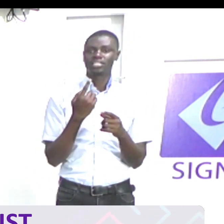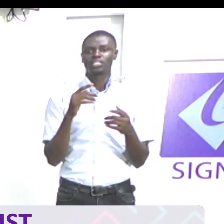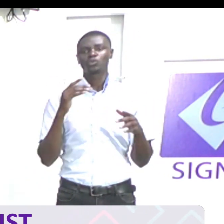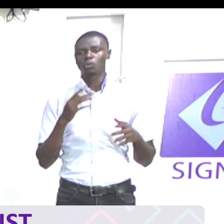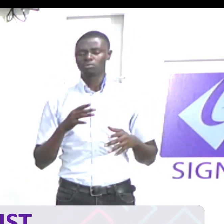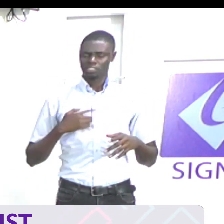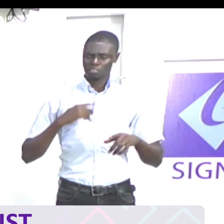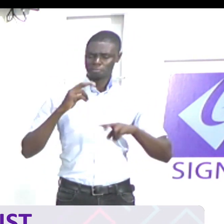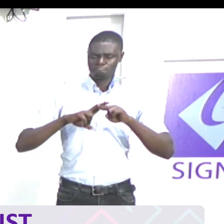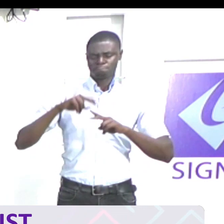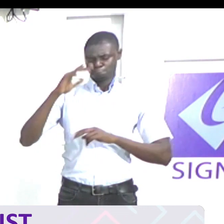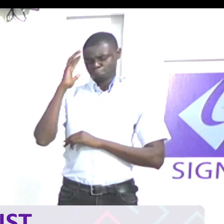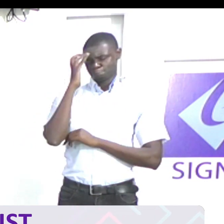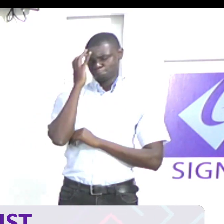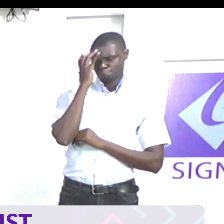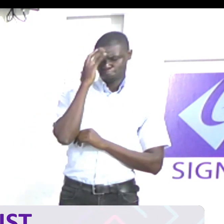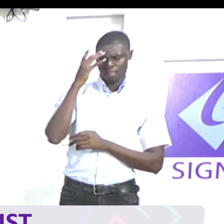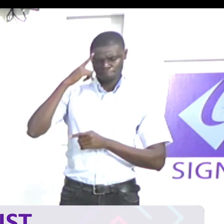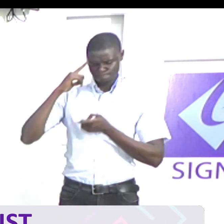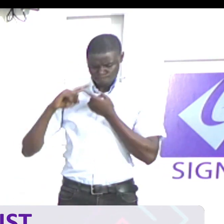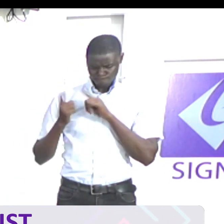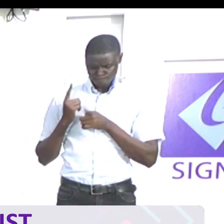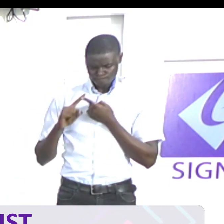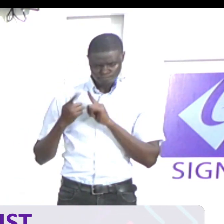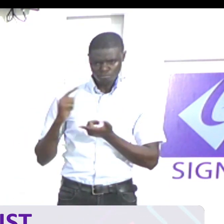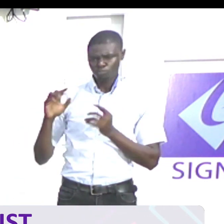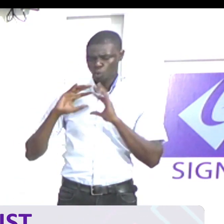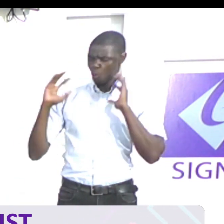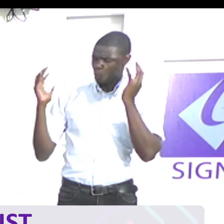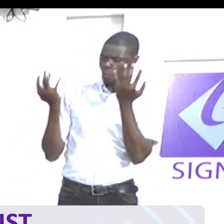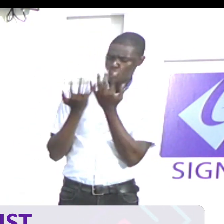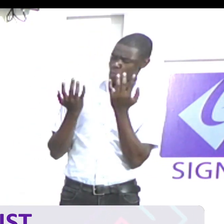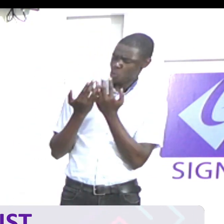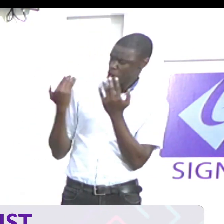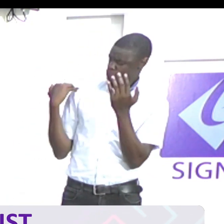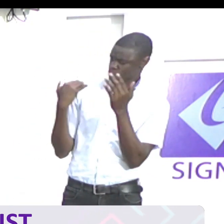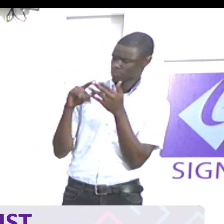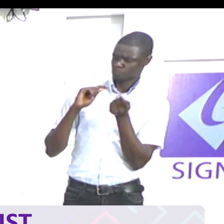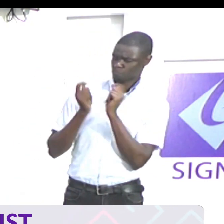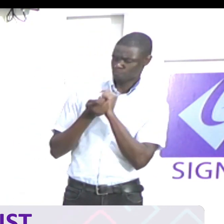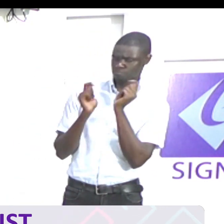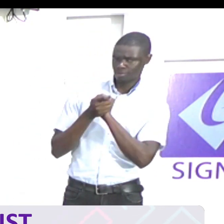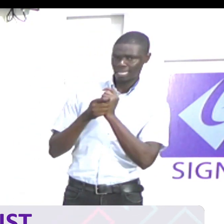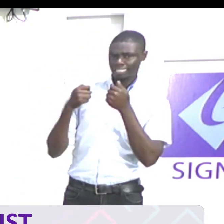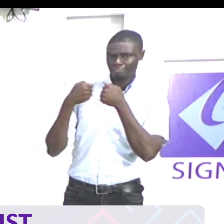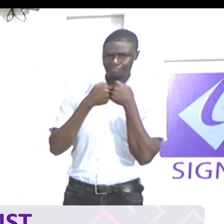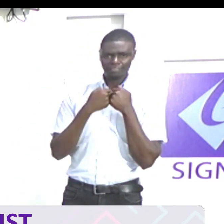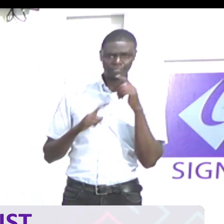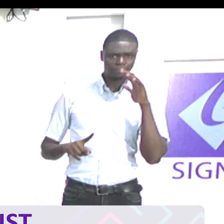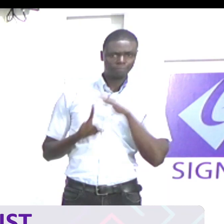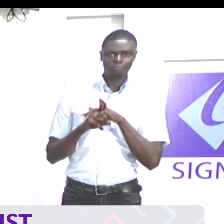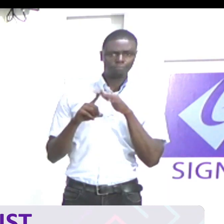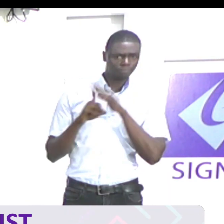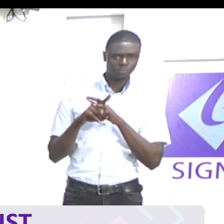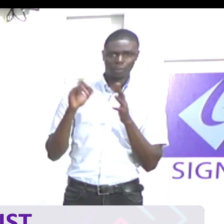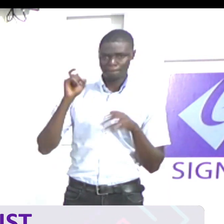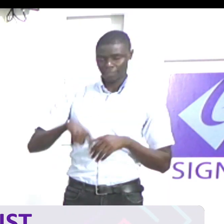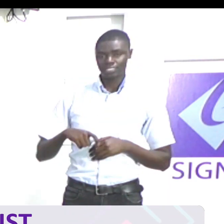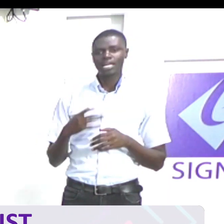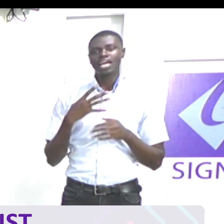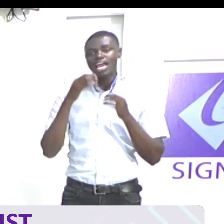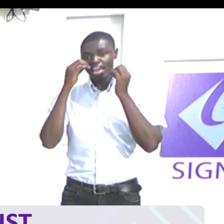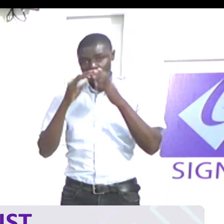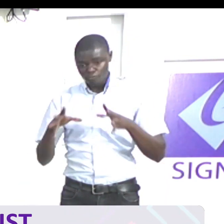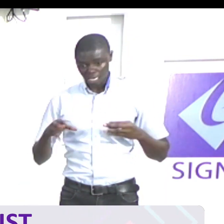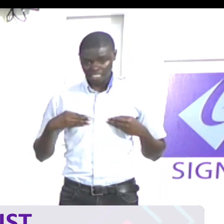Jikati ni jiangalilie jo mtu wangu. Nimesema world na kama dunia sasa ina kama challenges zake jo mtu wangu. Kila siku. If you don't embrace and